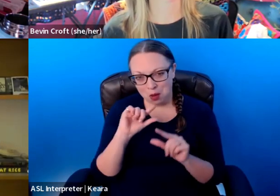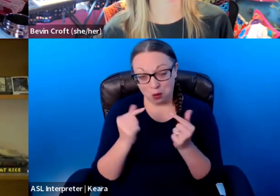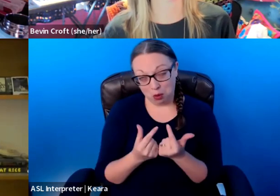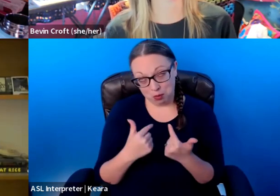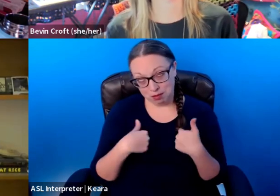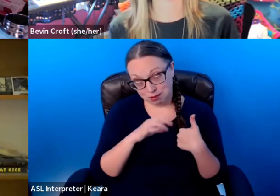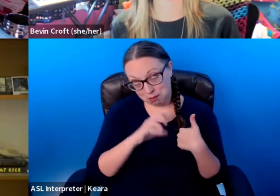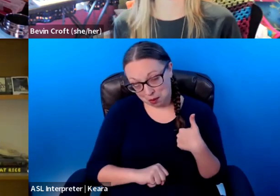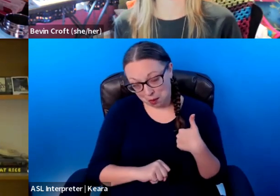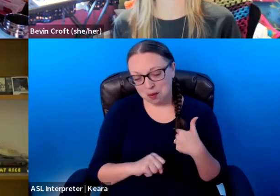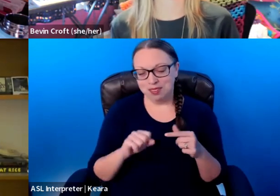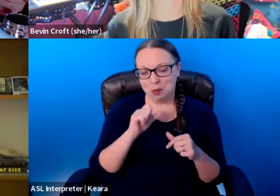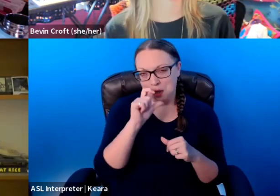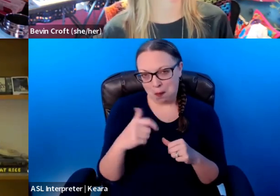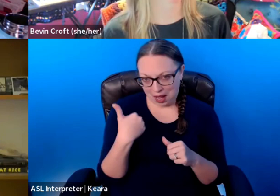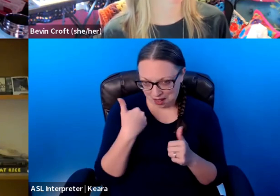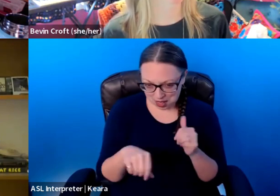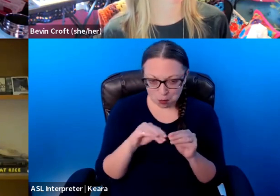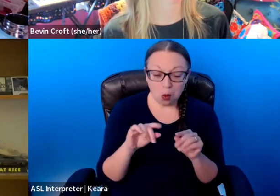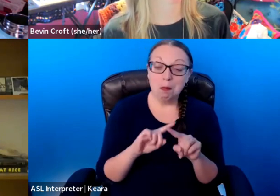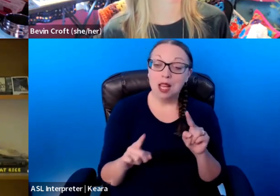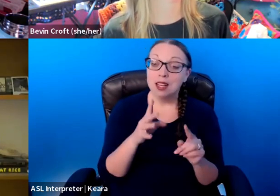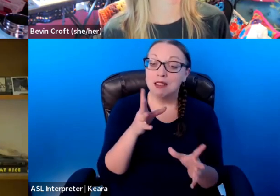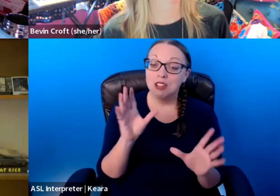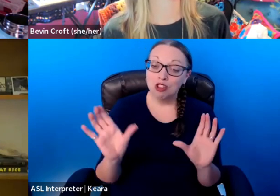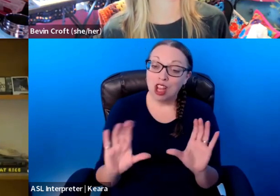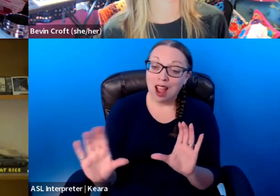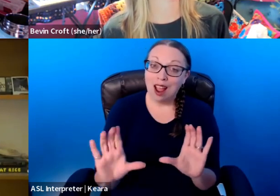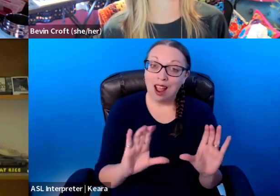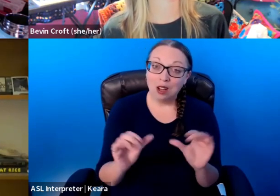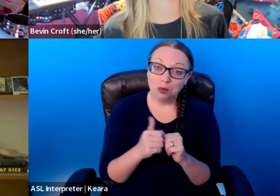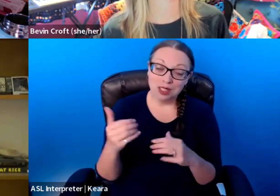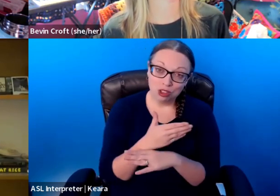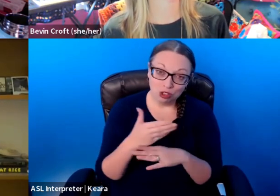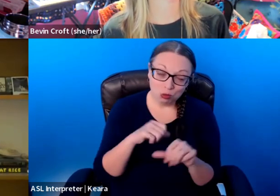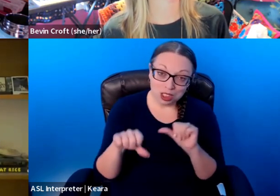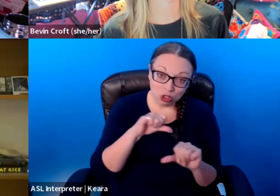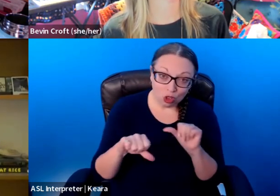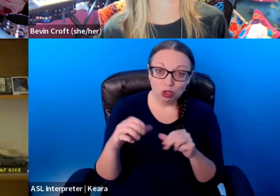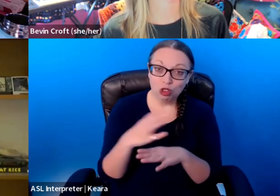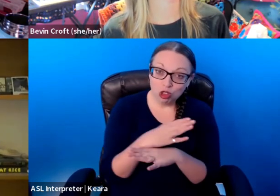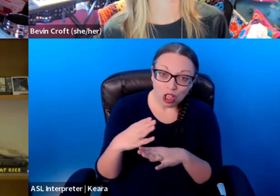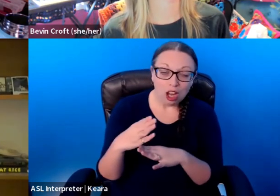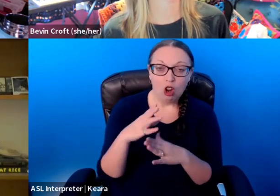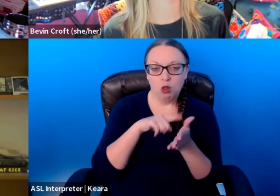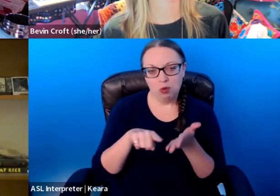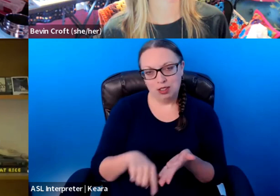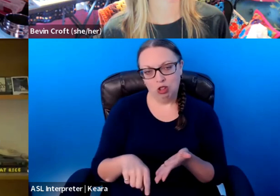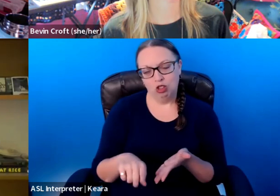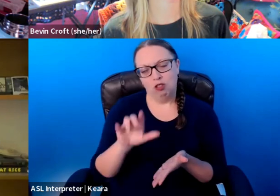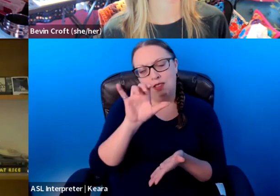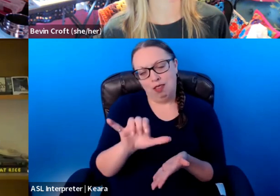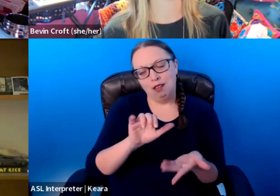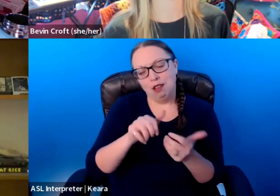am. You know, talk to each other and share this research. You know, that's how we get it done.